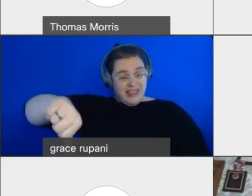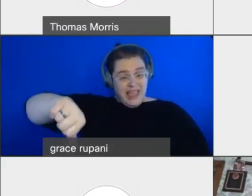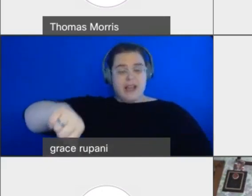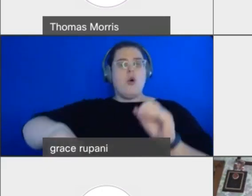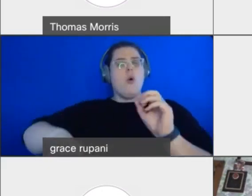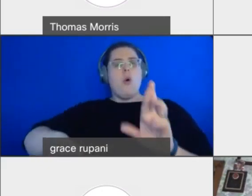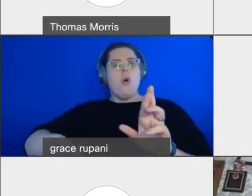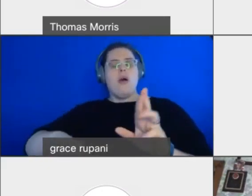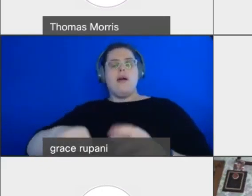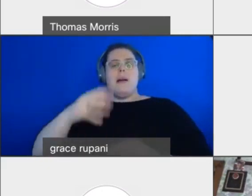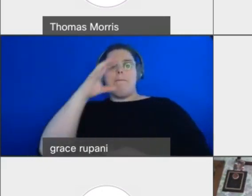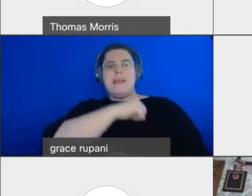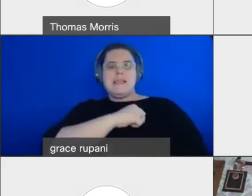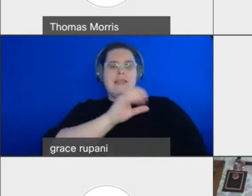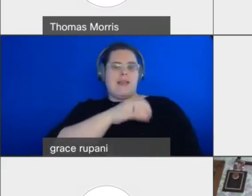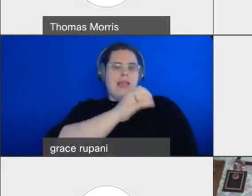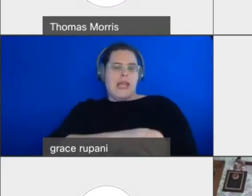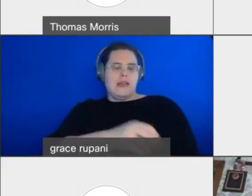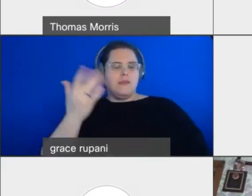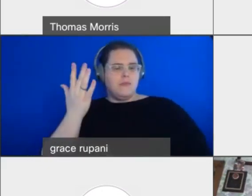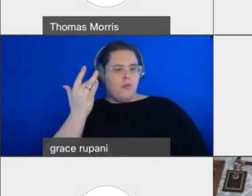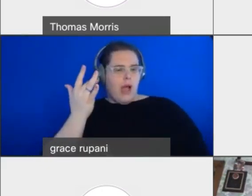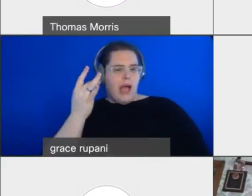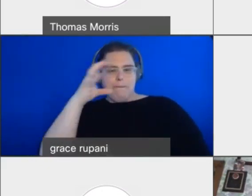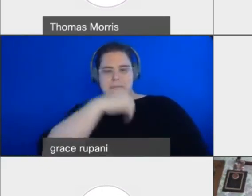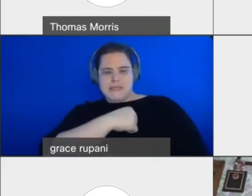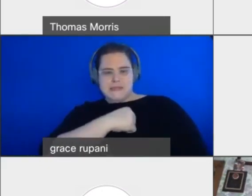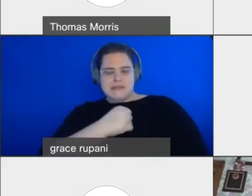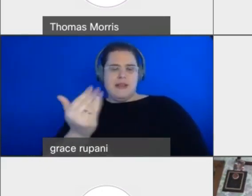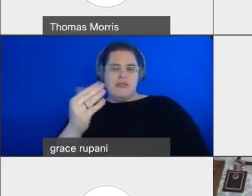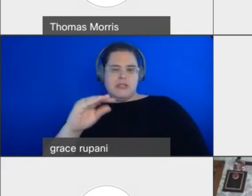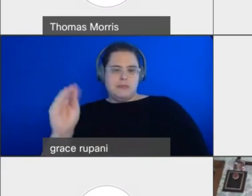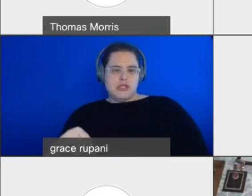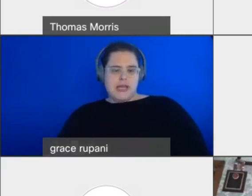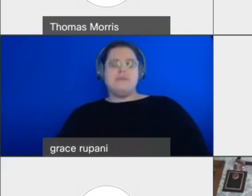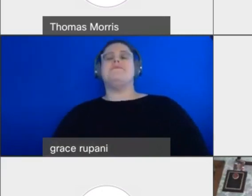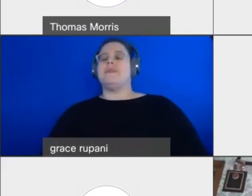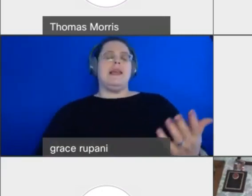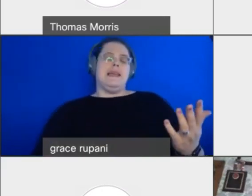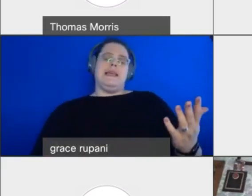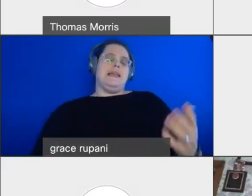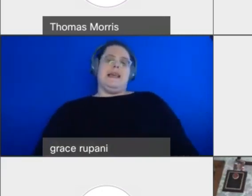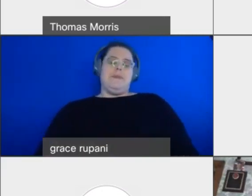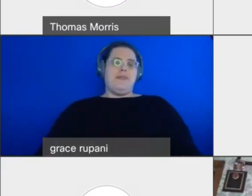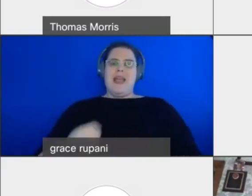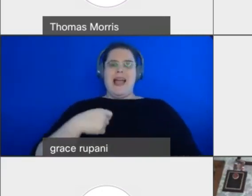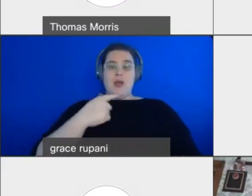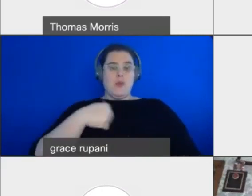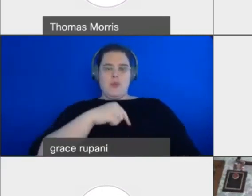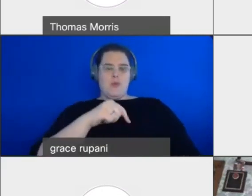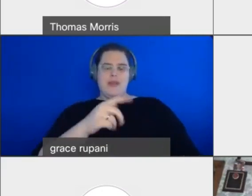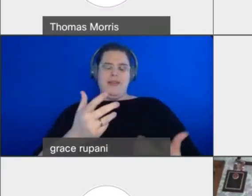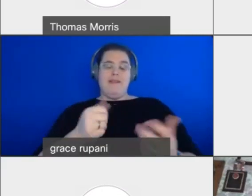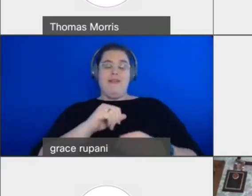January? So getting the specific data on each individual, we don't have aggregate data on all of the